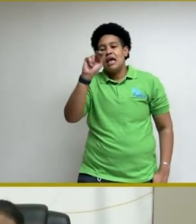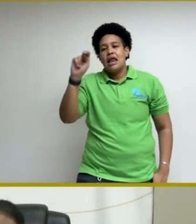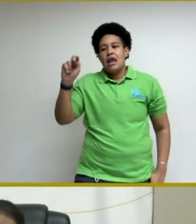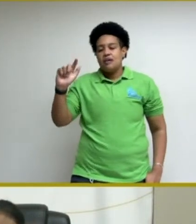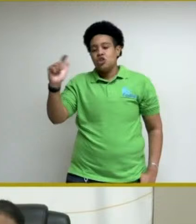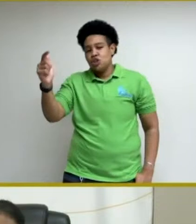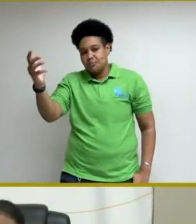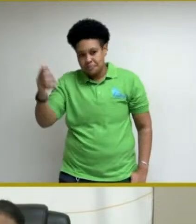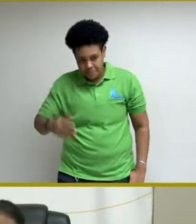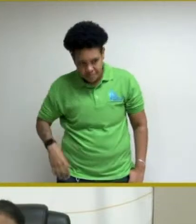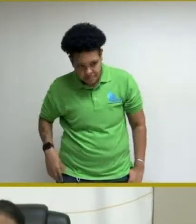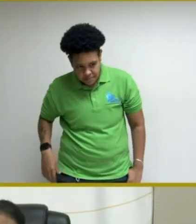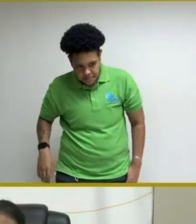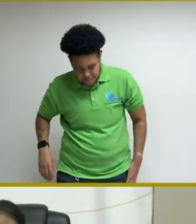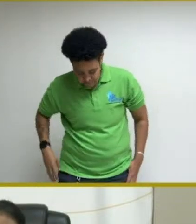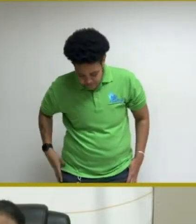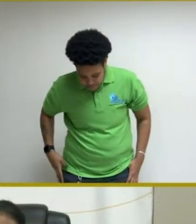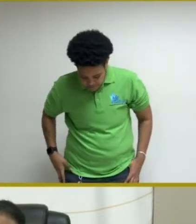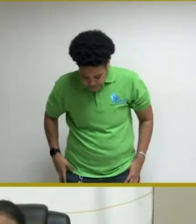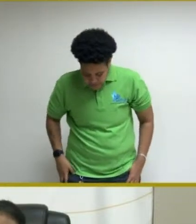question.